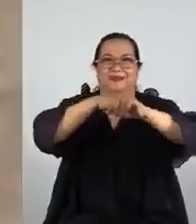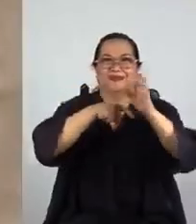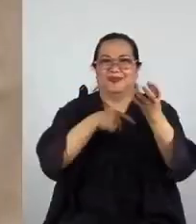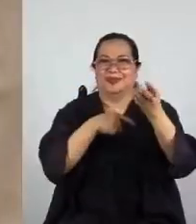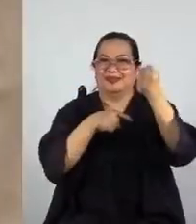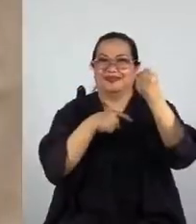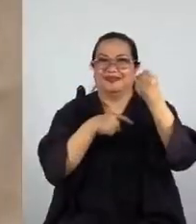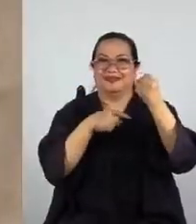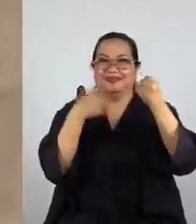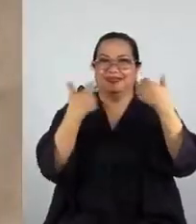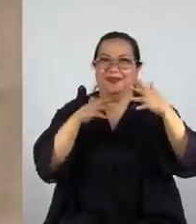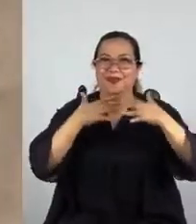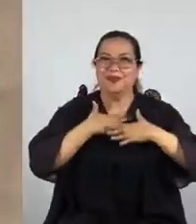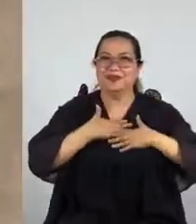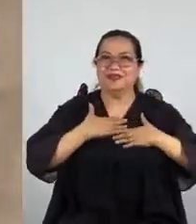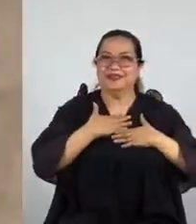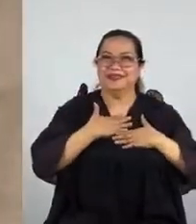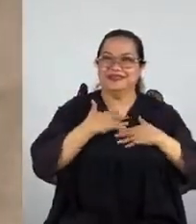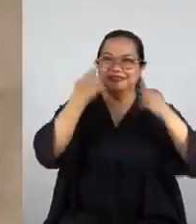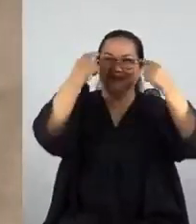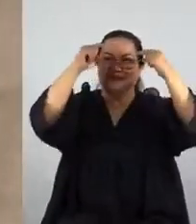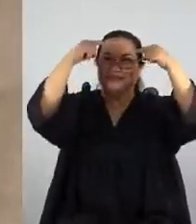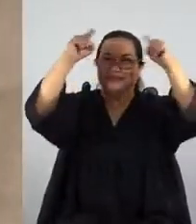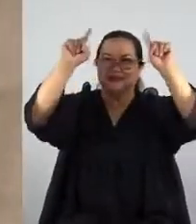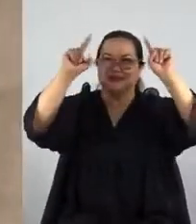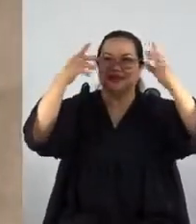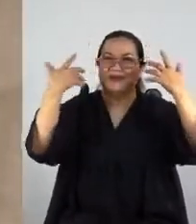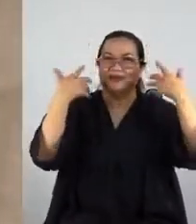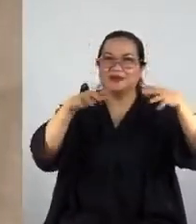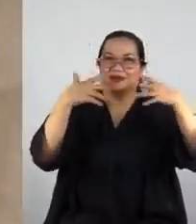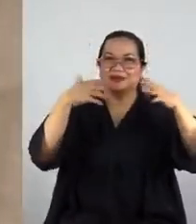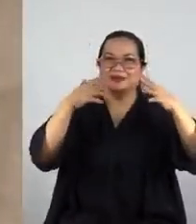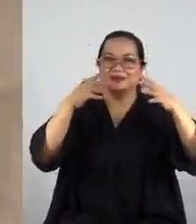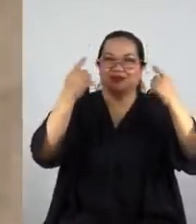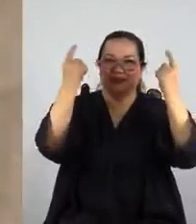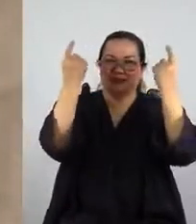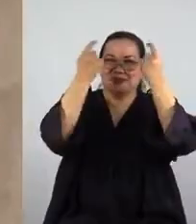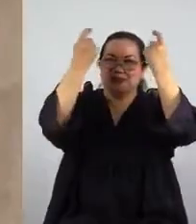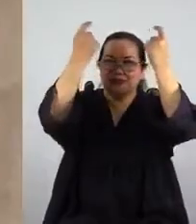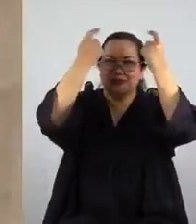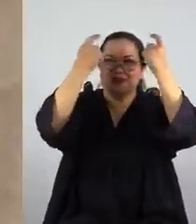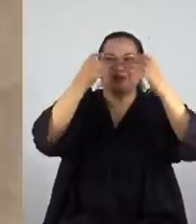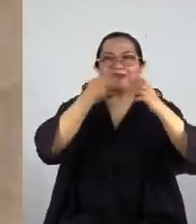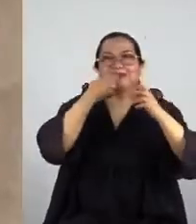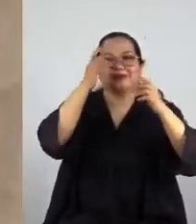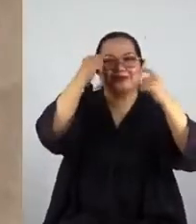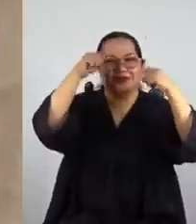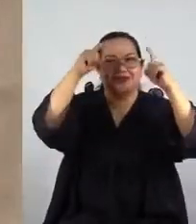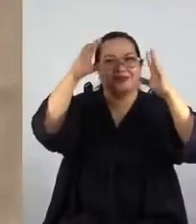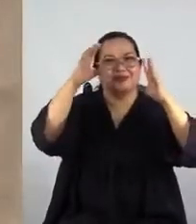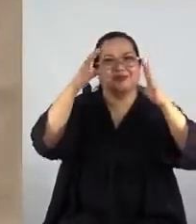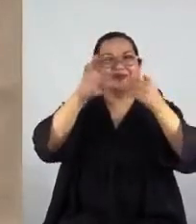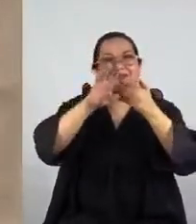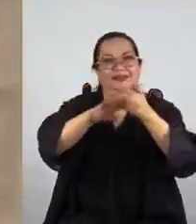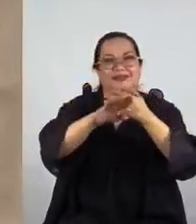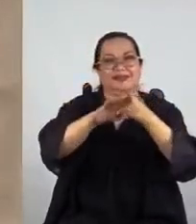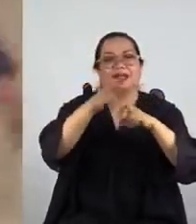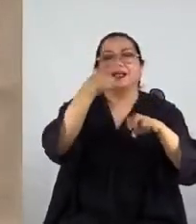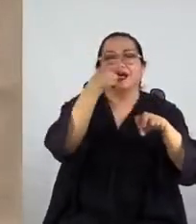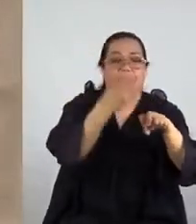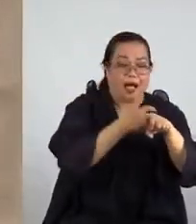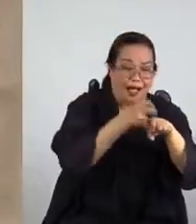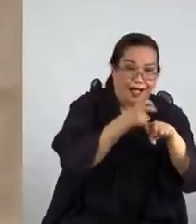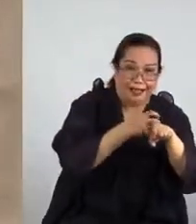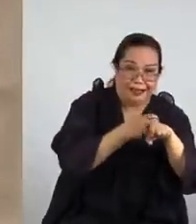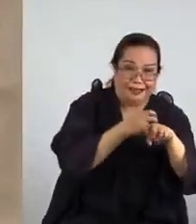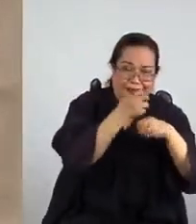Oh, the delight of success. The delight of success comes after the difficulties